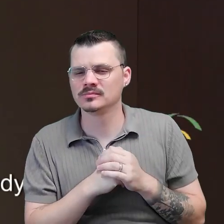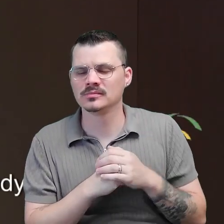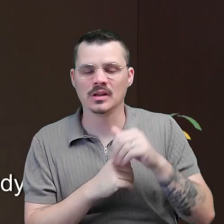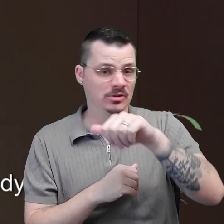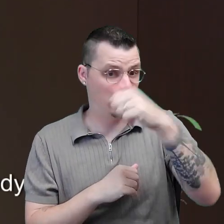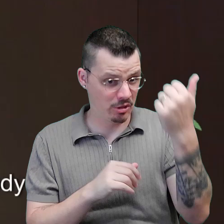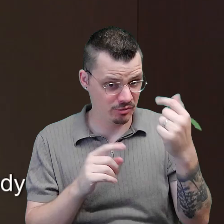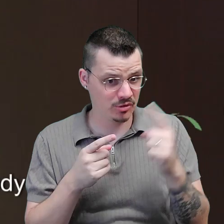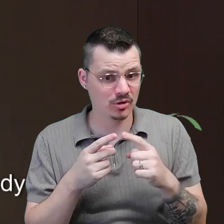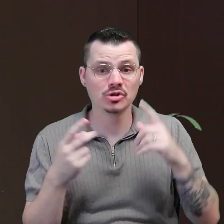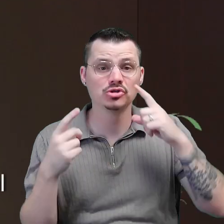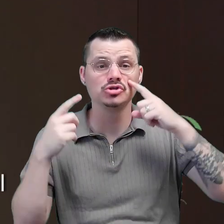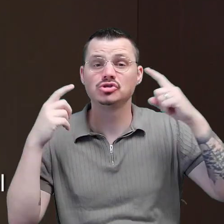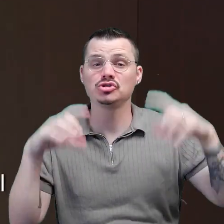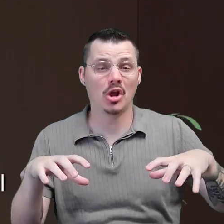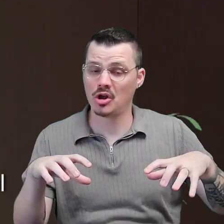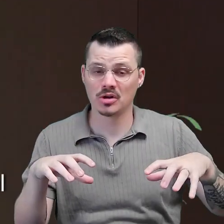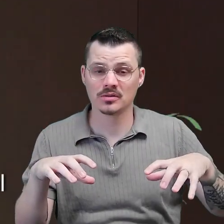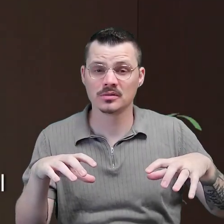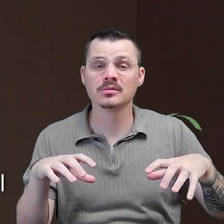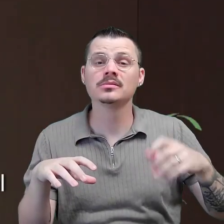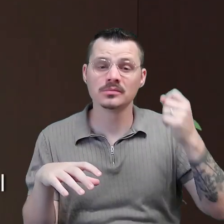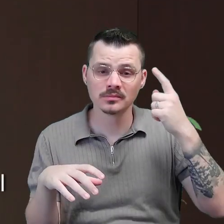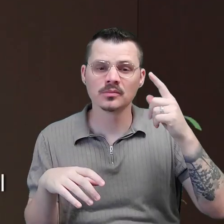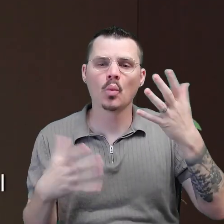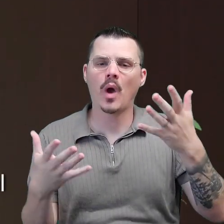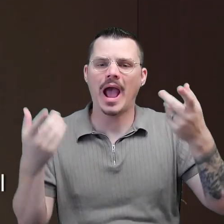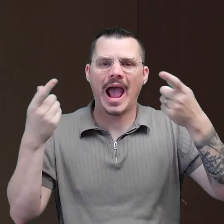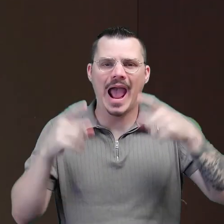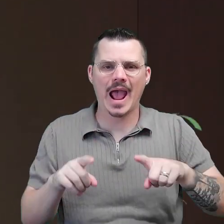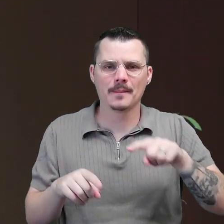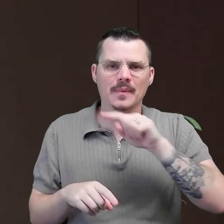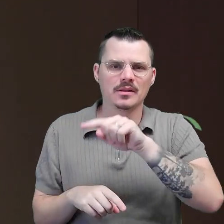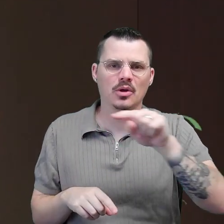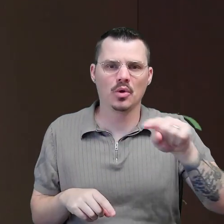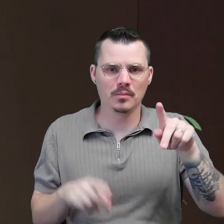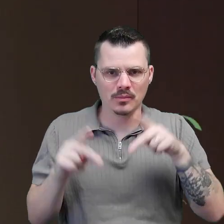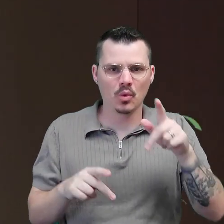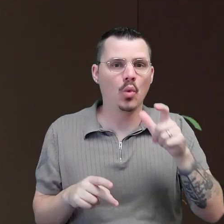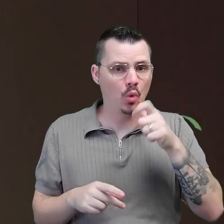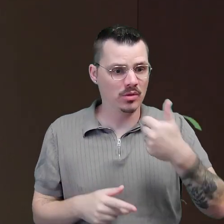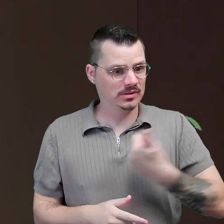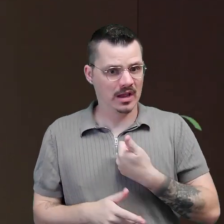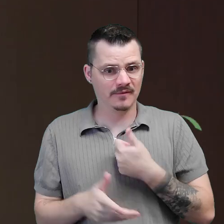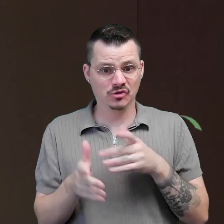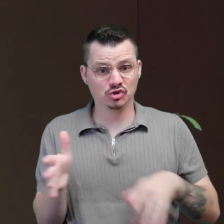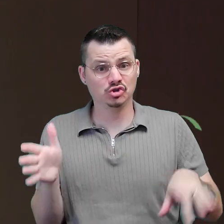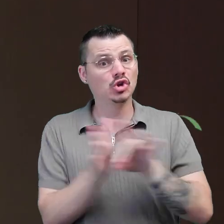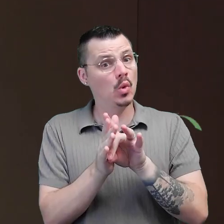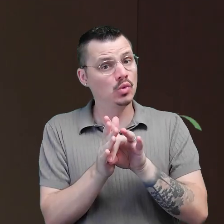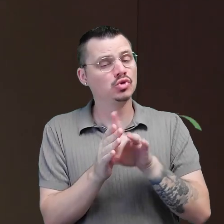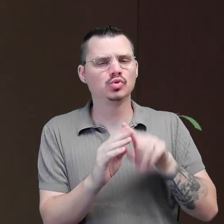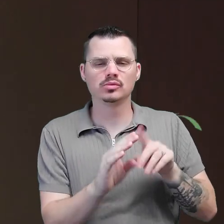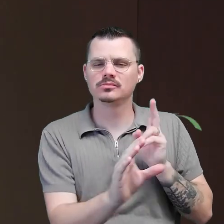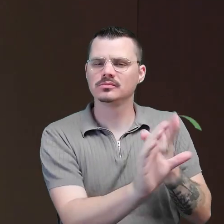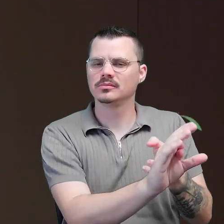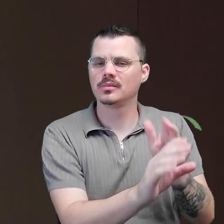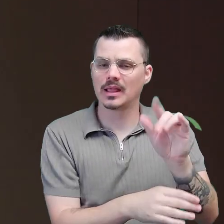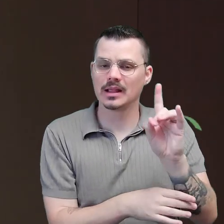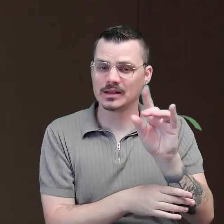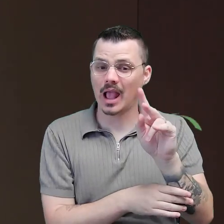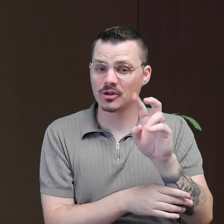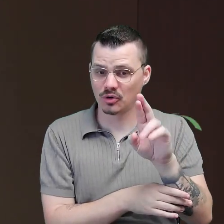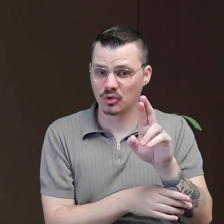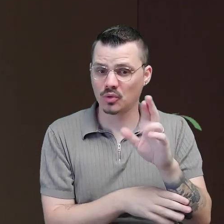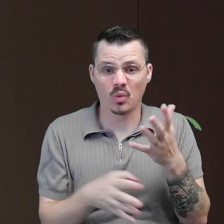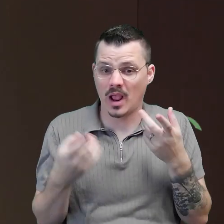thing that shocked everybody was what happened with those individual people that had chosen to participate in Ma's